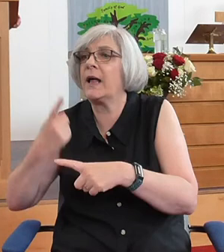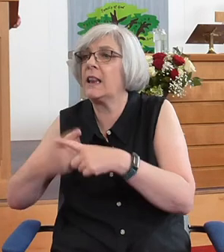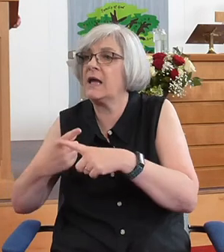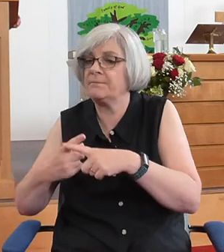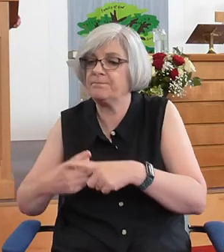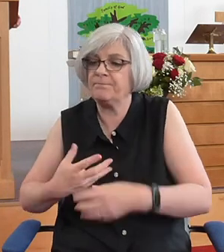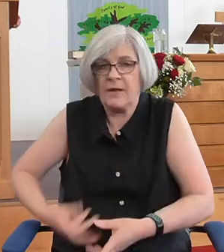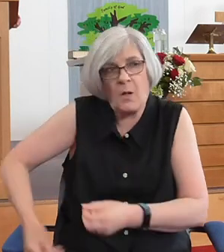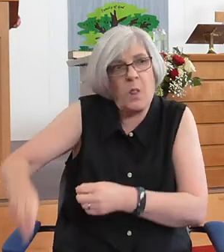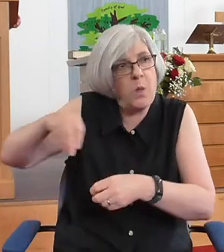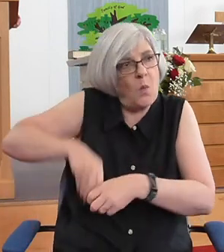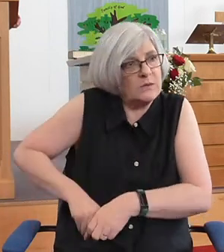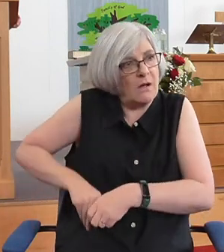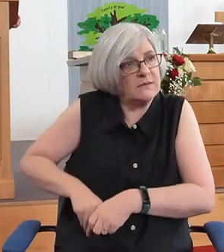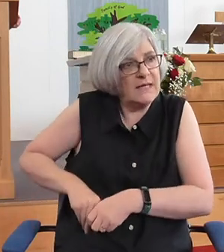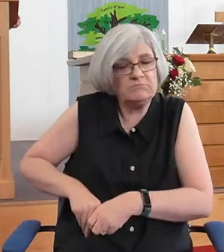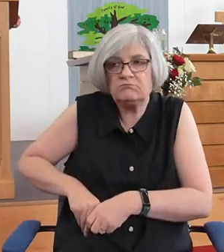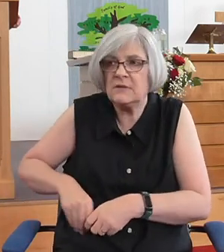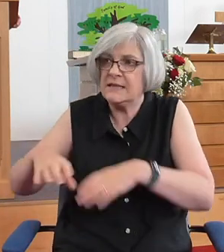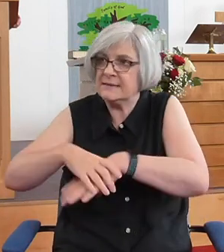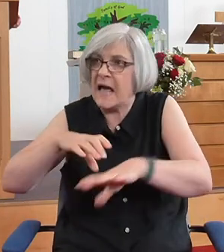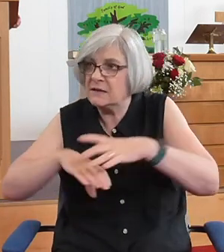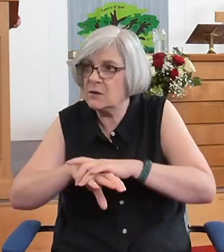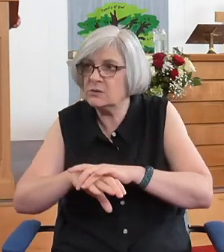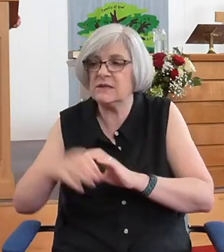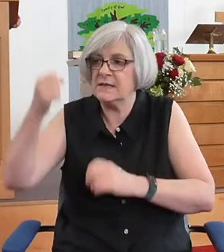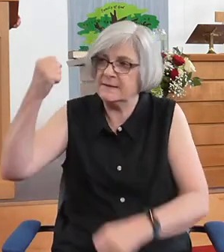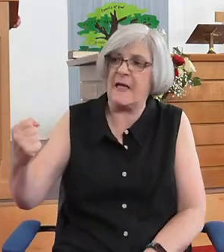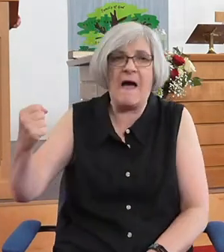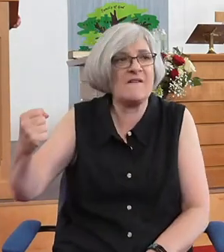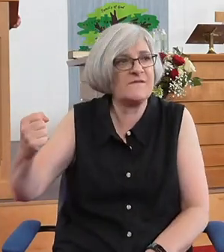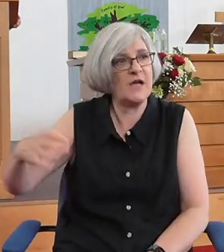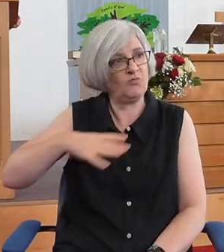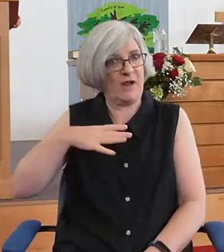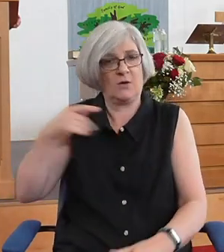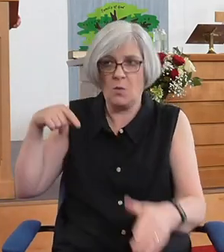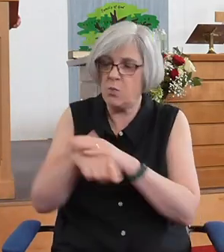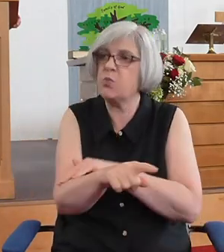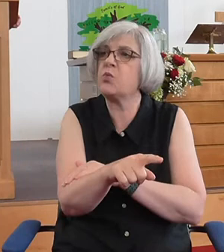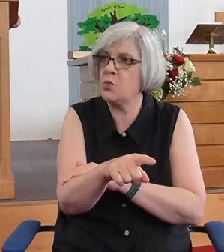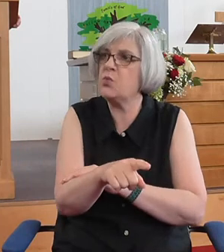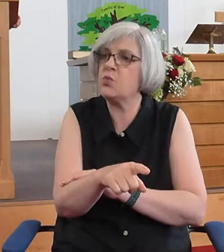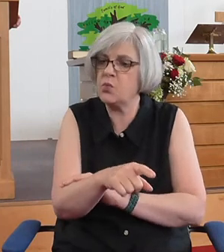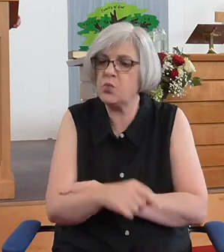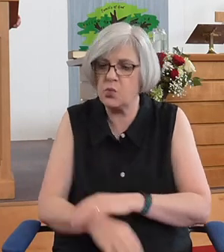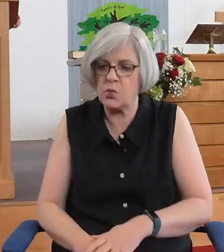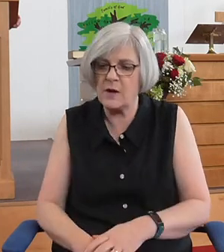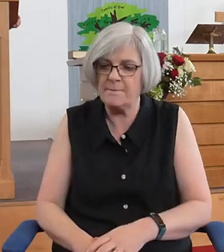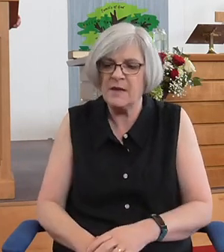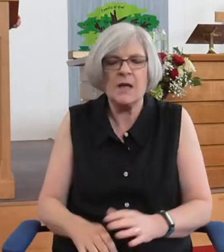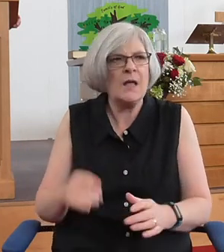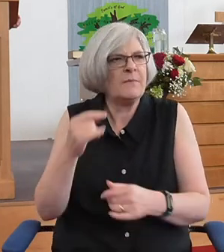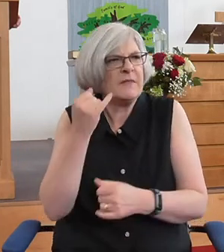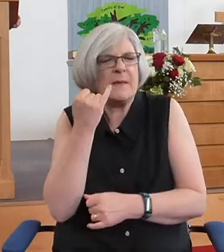tucked into their belt, sandals on feet, staff in hand, roasted with bitter herbs, endive